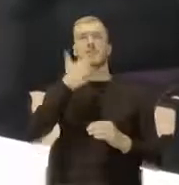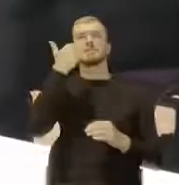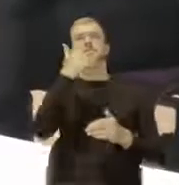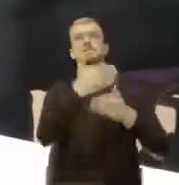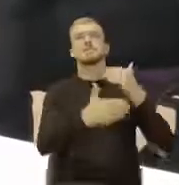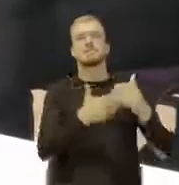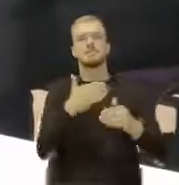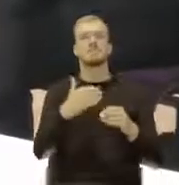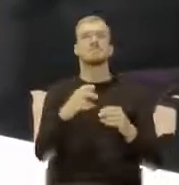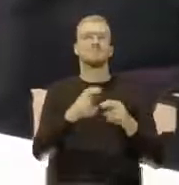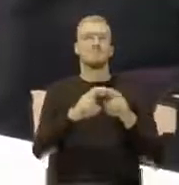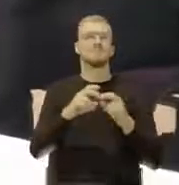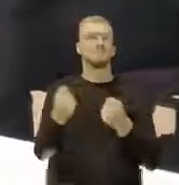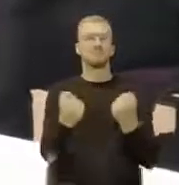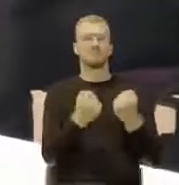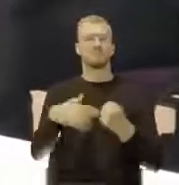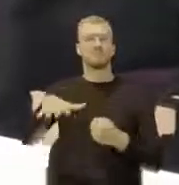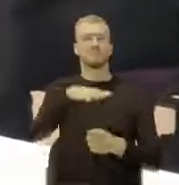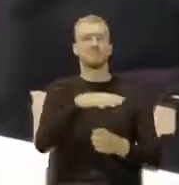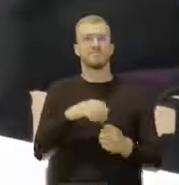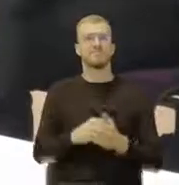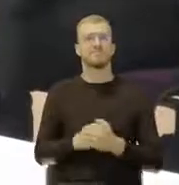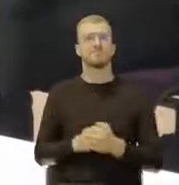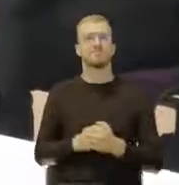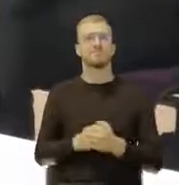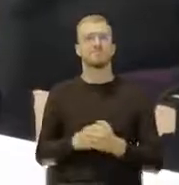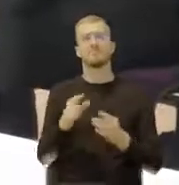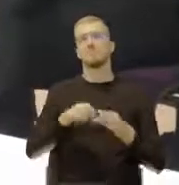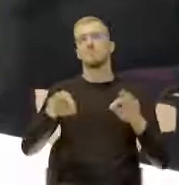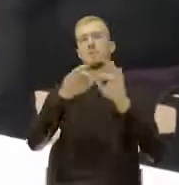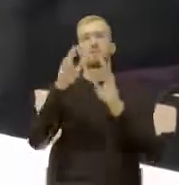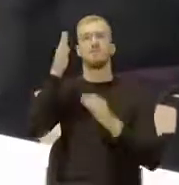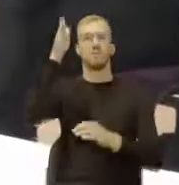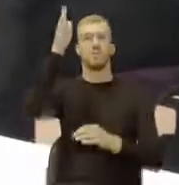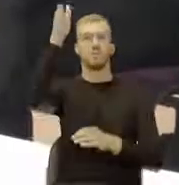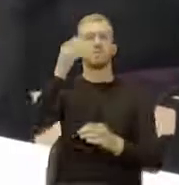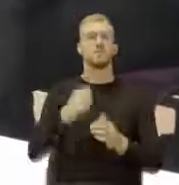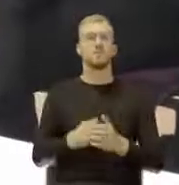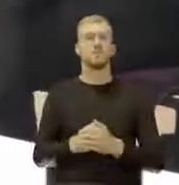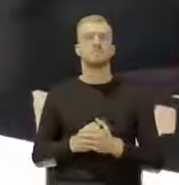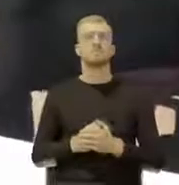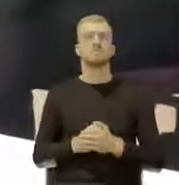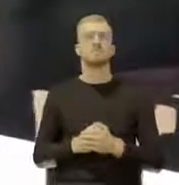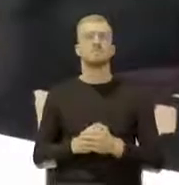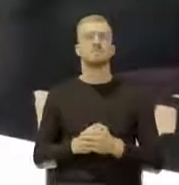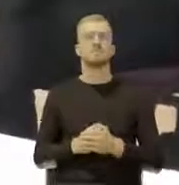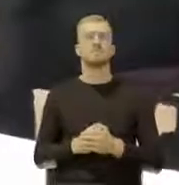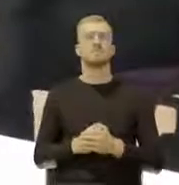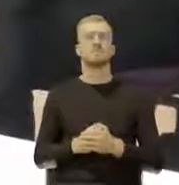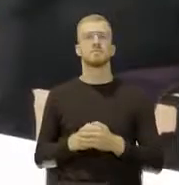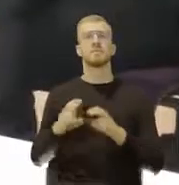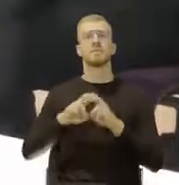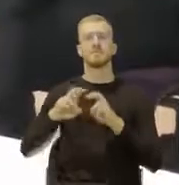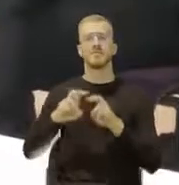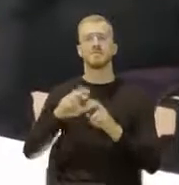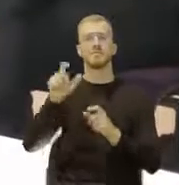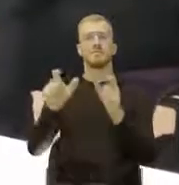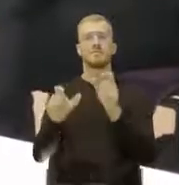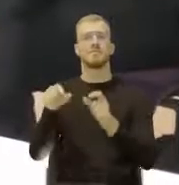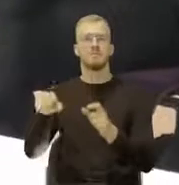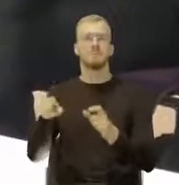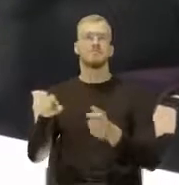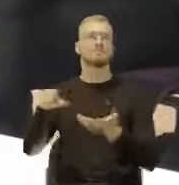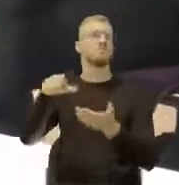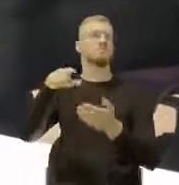in that future, with public transport as its backbone. And this is the only way to address the